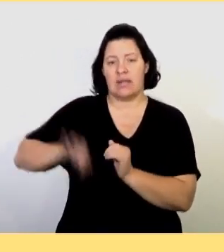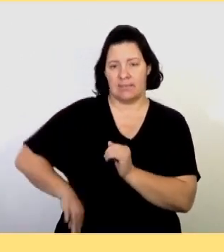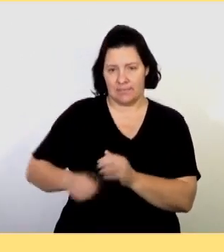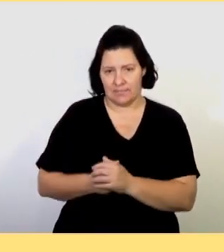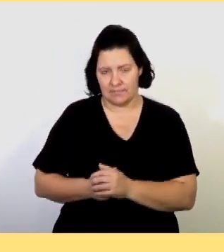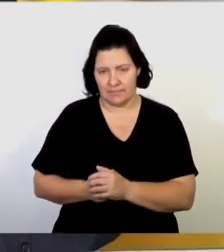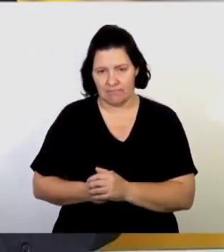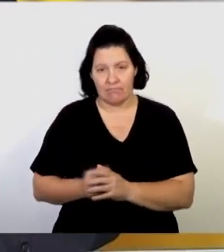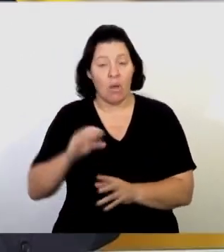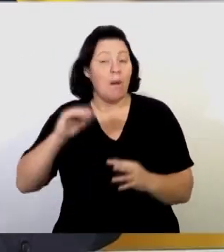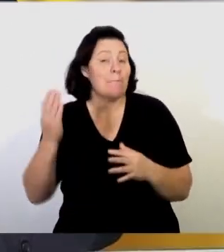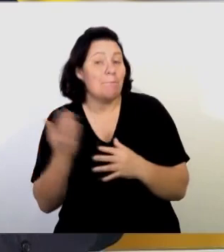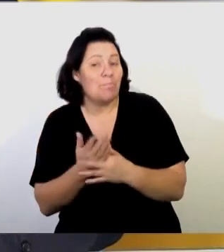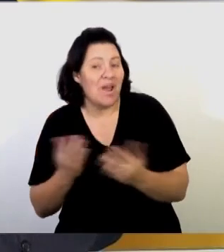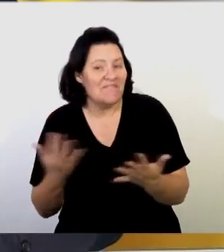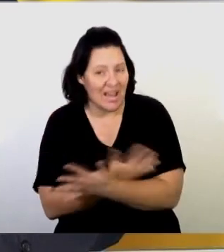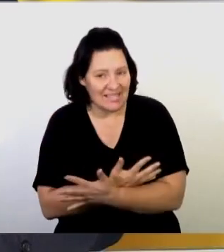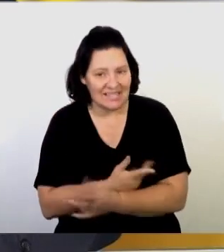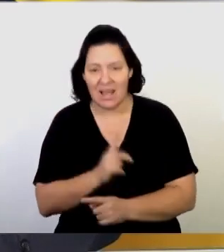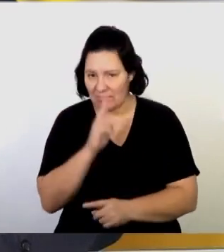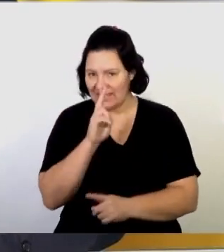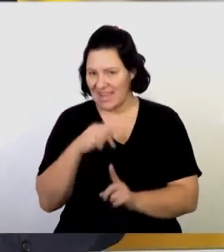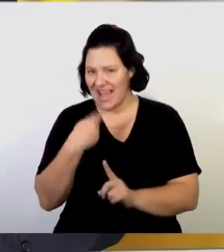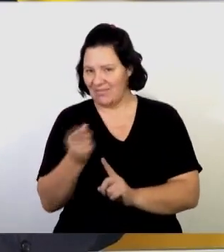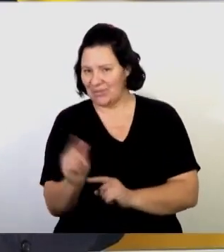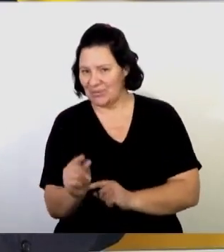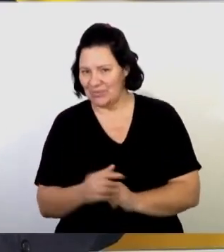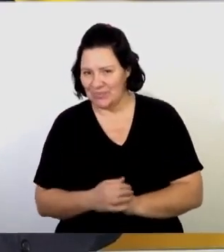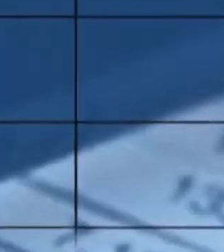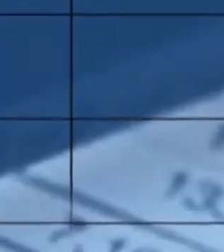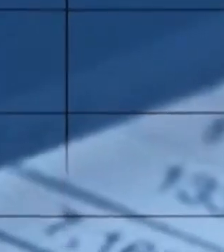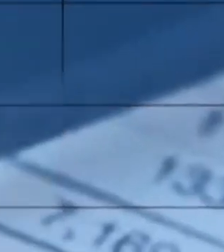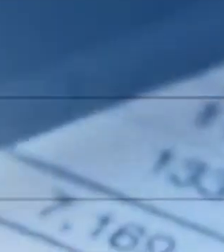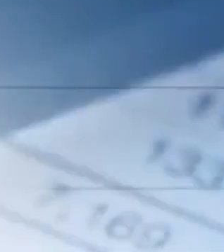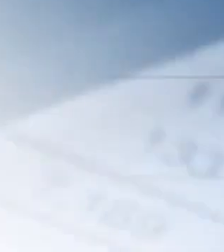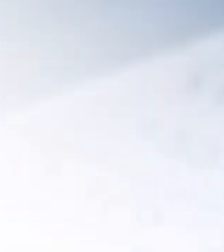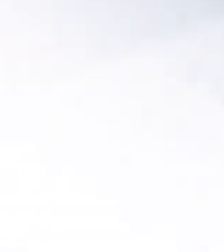income. Dear learners, we're going to quickly go for an ad break, and I'm going to see you in a short while.